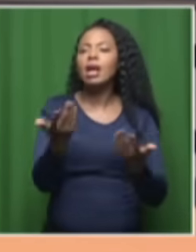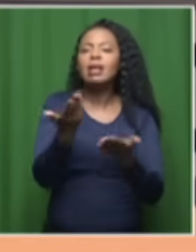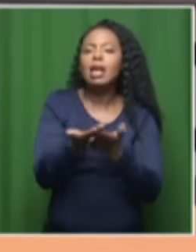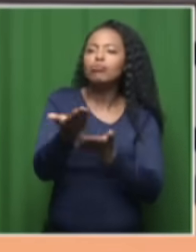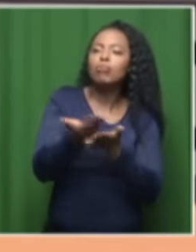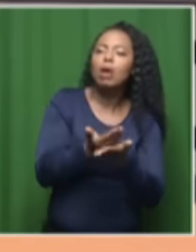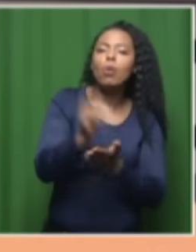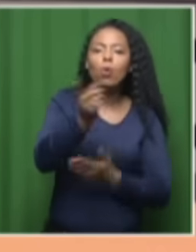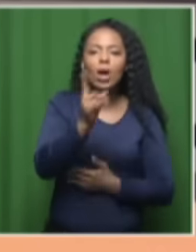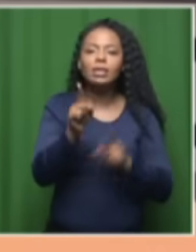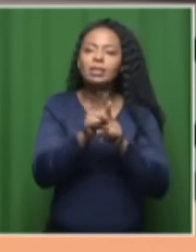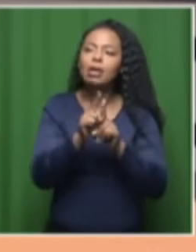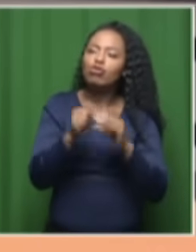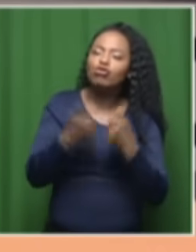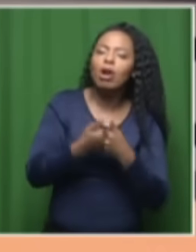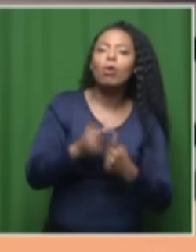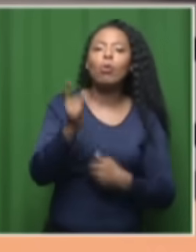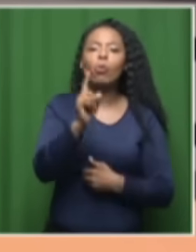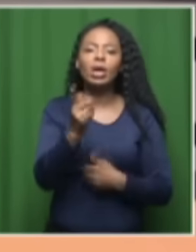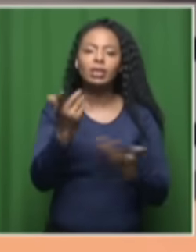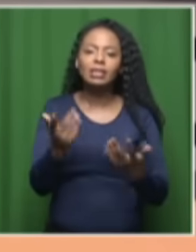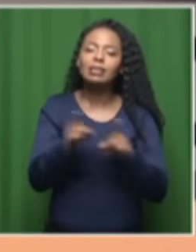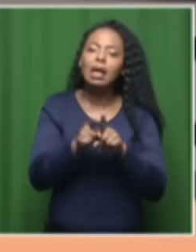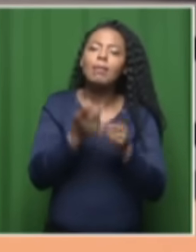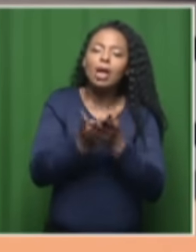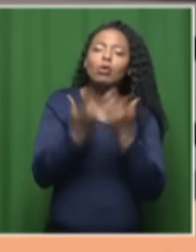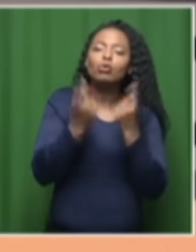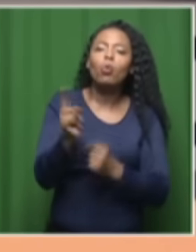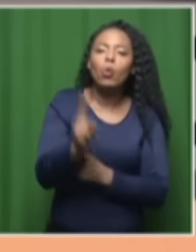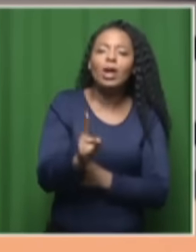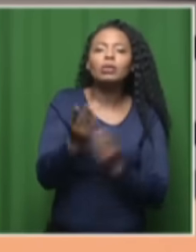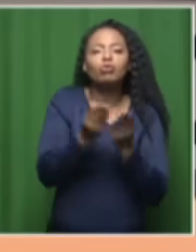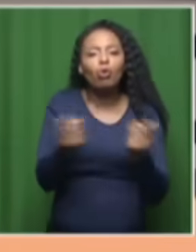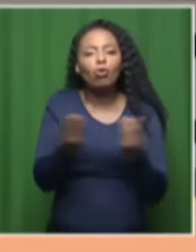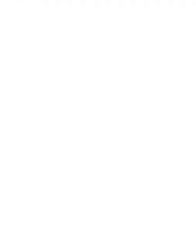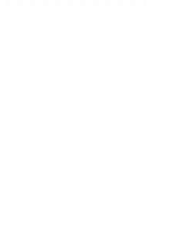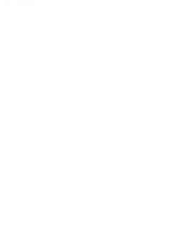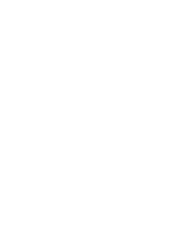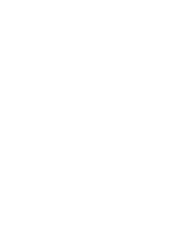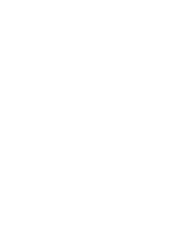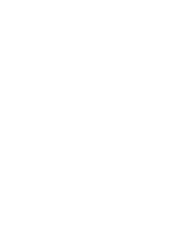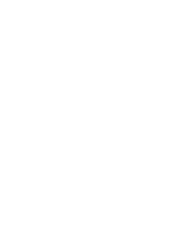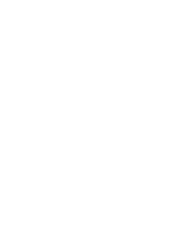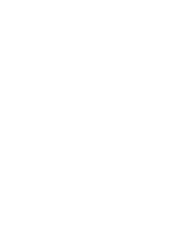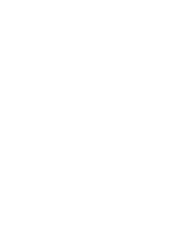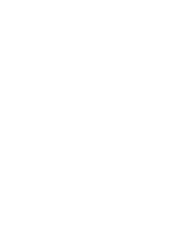we are facing and, of course, what can be done to mitigate some of those losses.